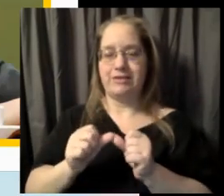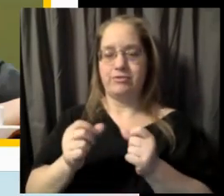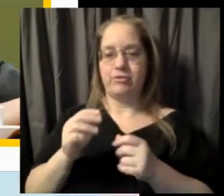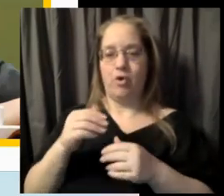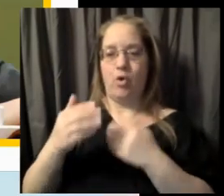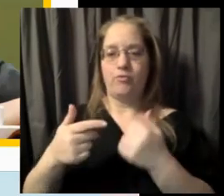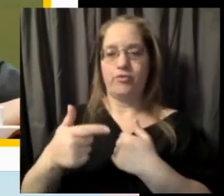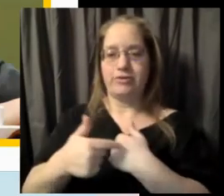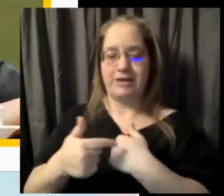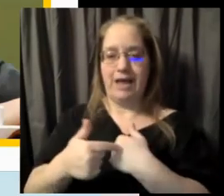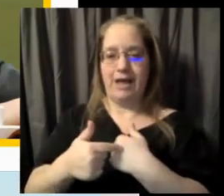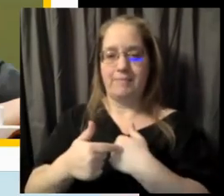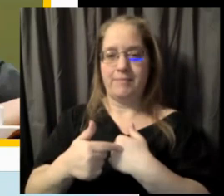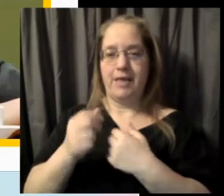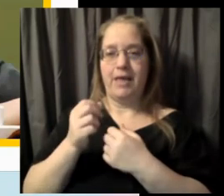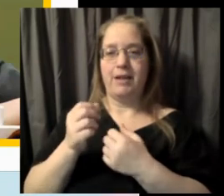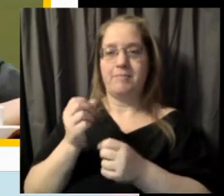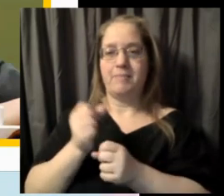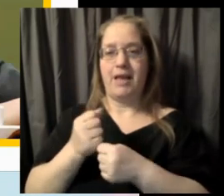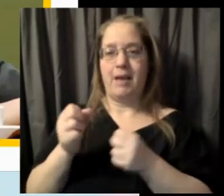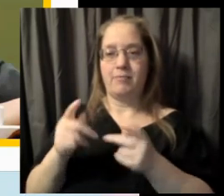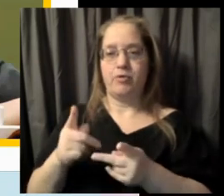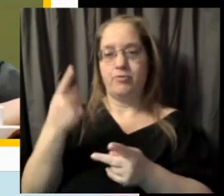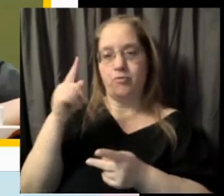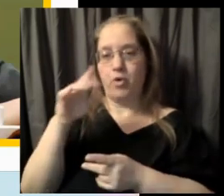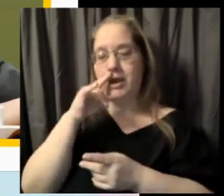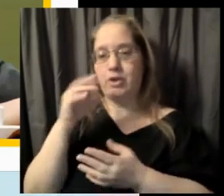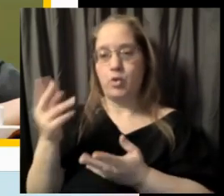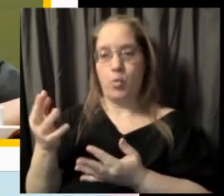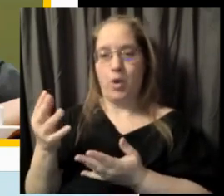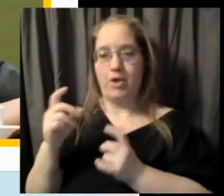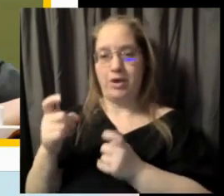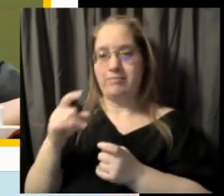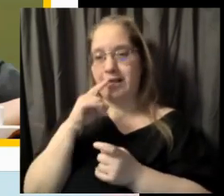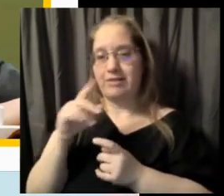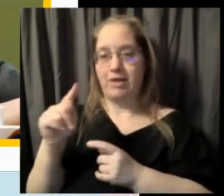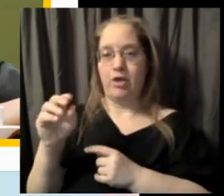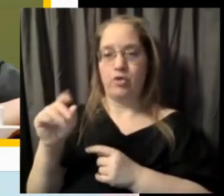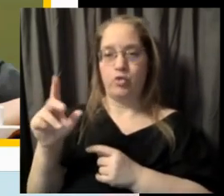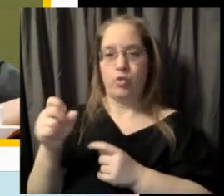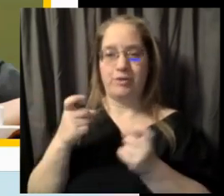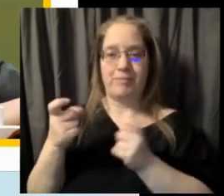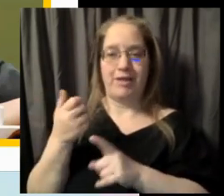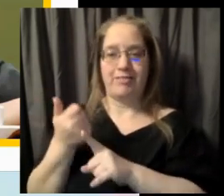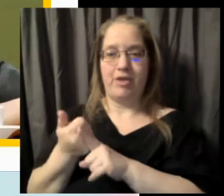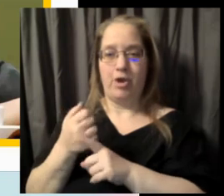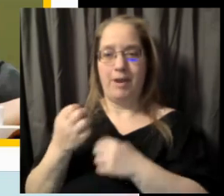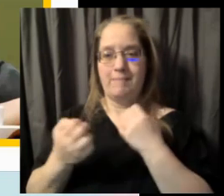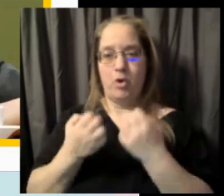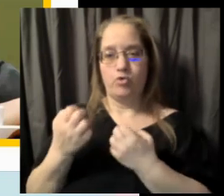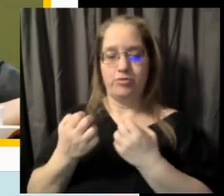time. And by creating opportunities to wait, you're giving your child the tools to manage their